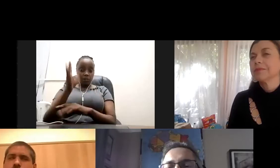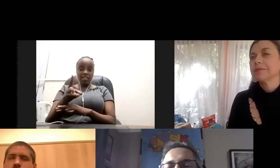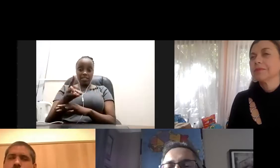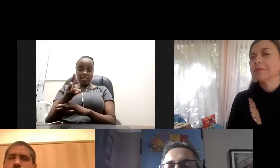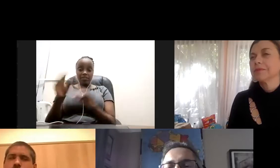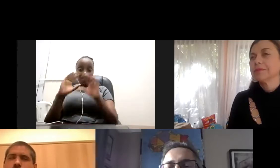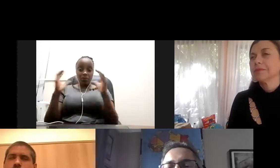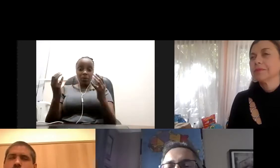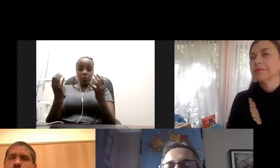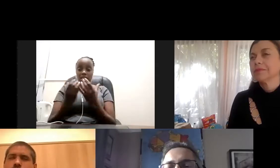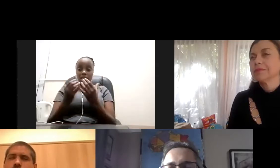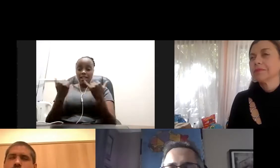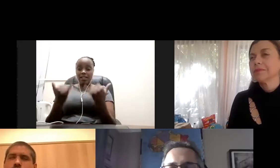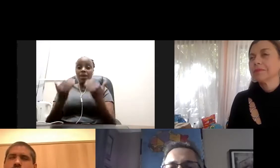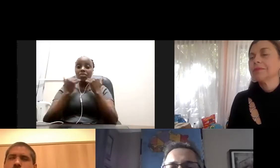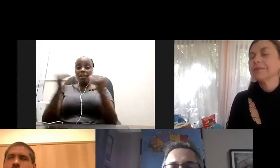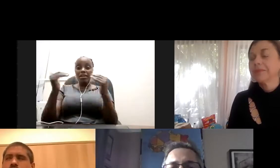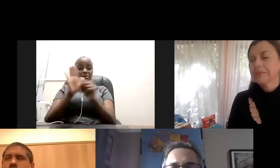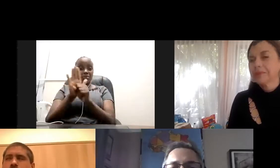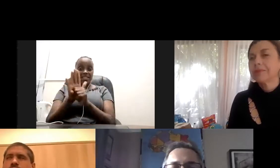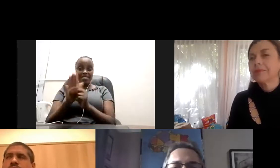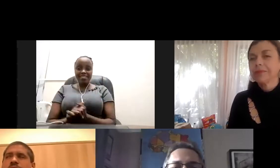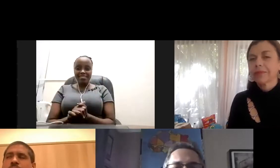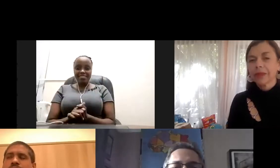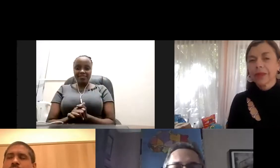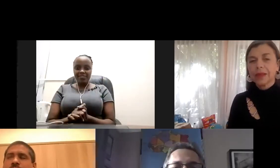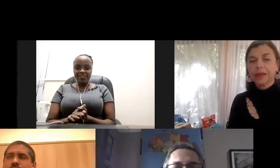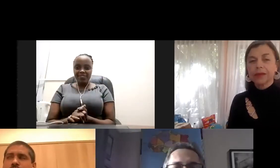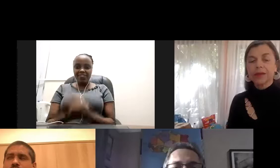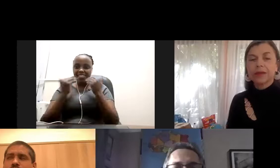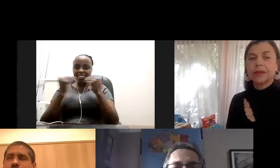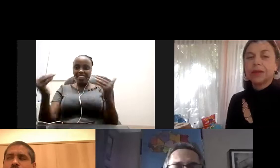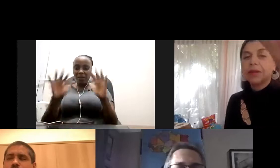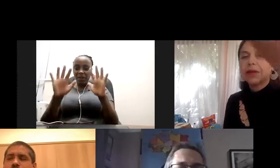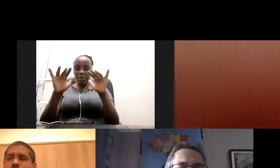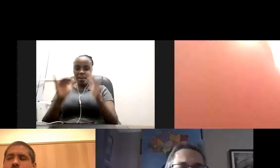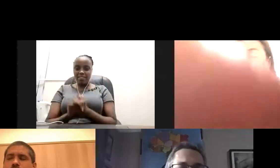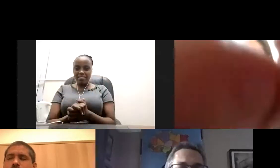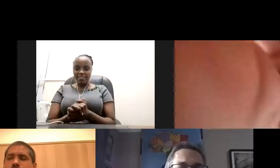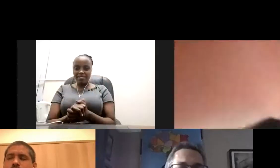in. Thank you so much. Thank you very much. Bye-bye. Bye.